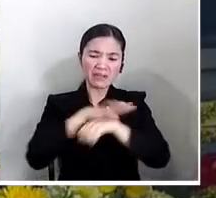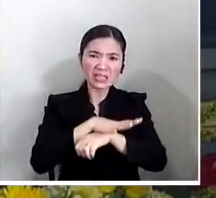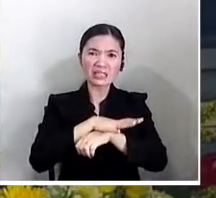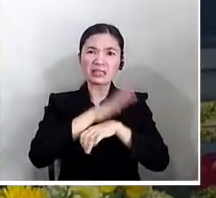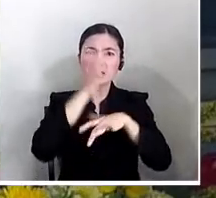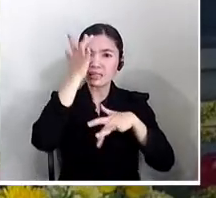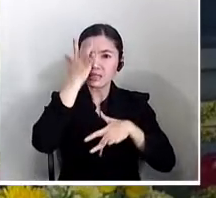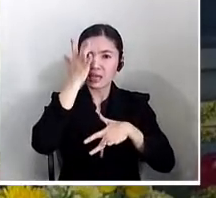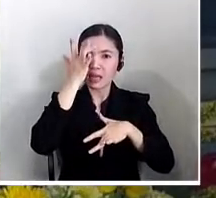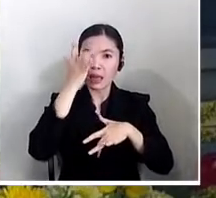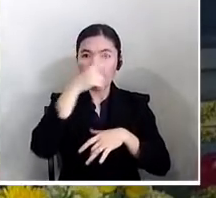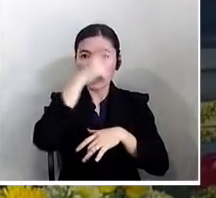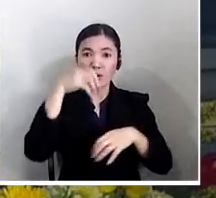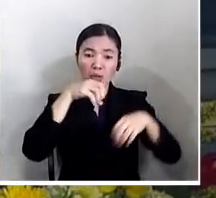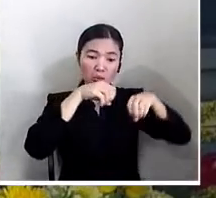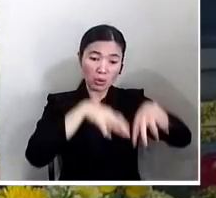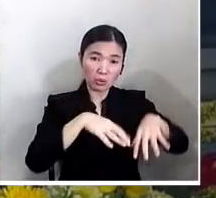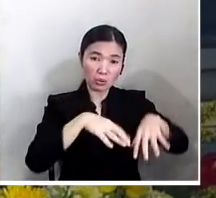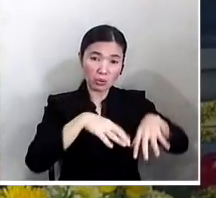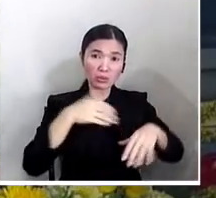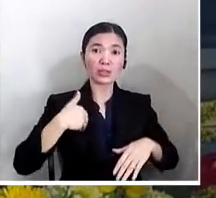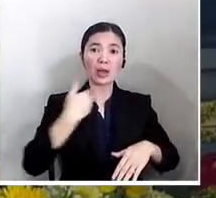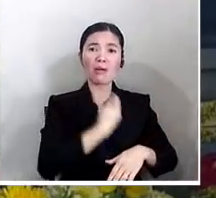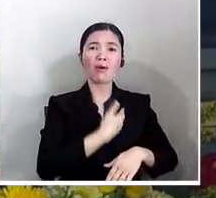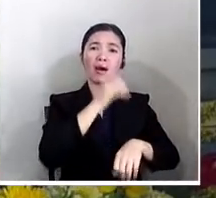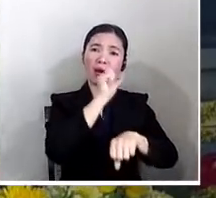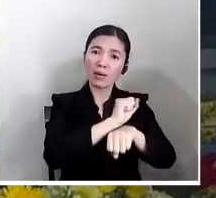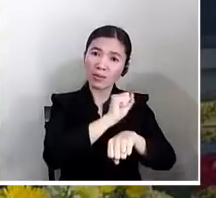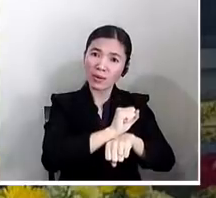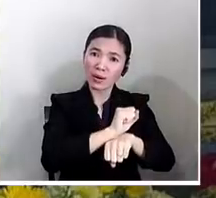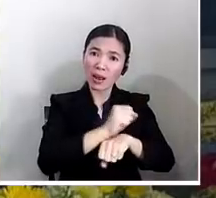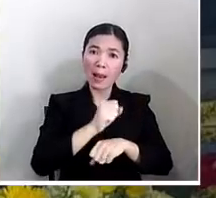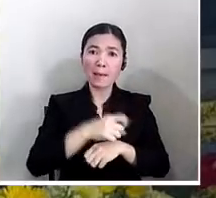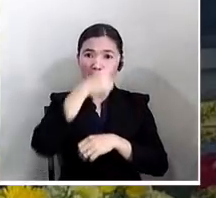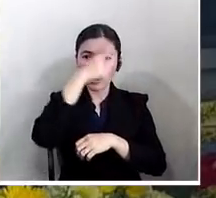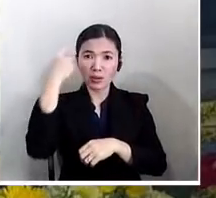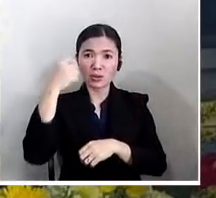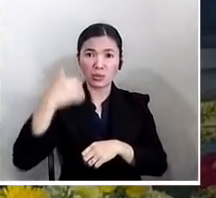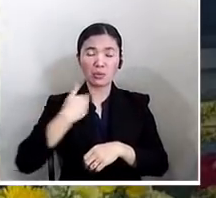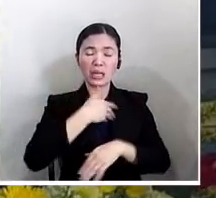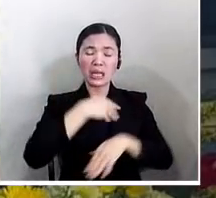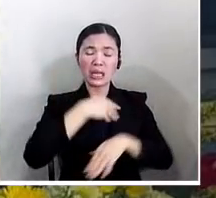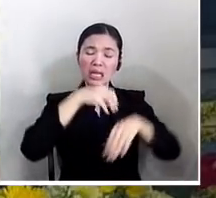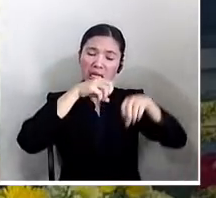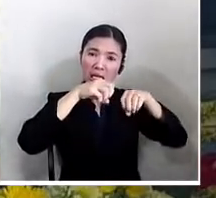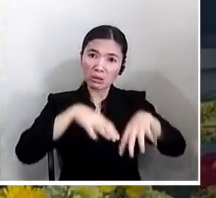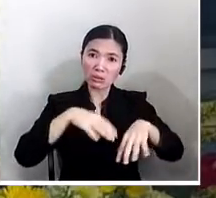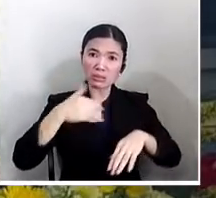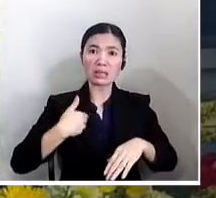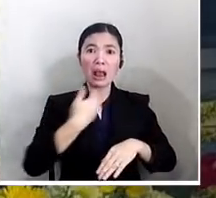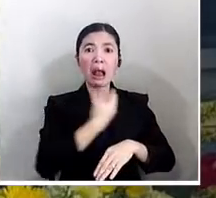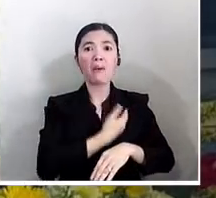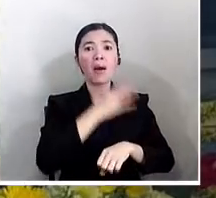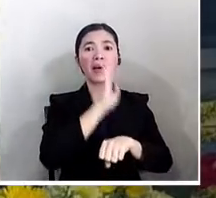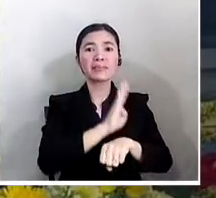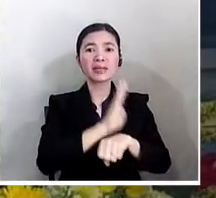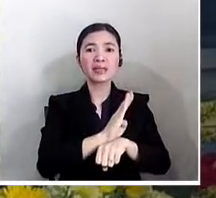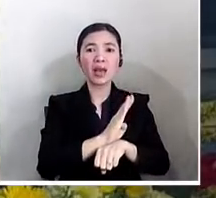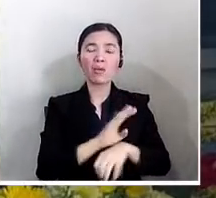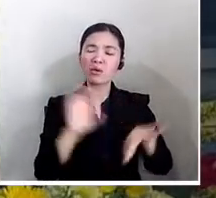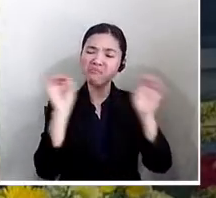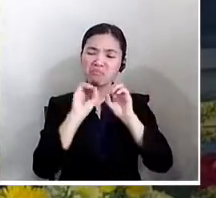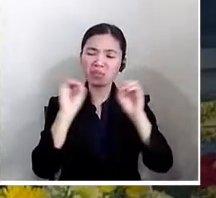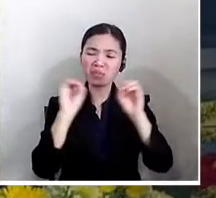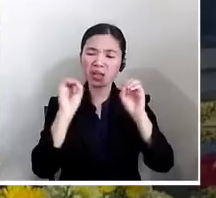lost our livelihood, because we lost our job. We have nothing to eat.